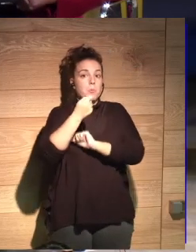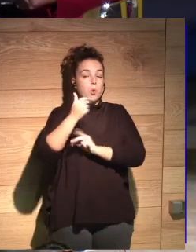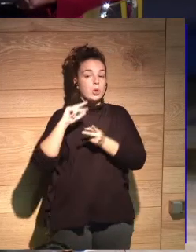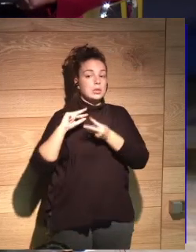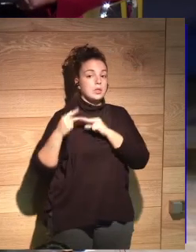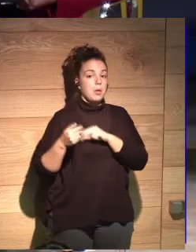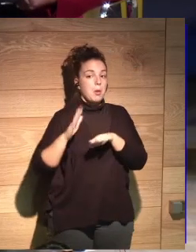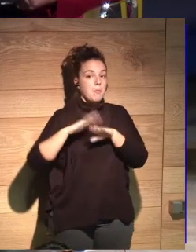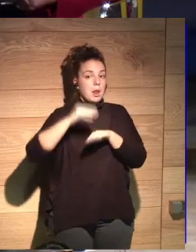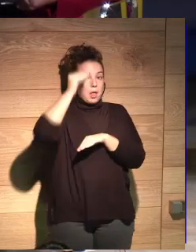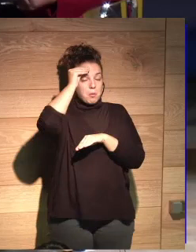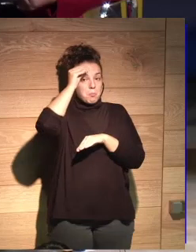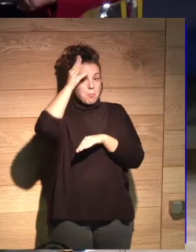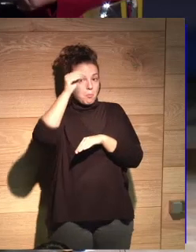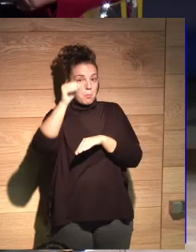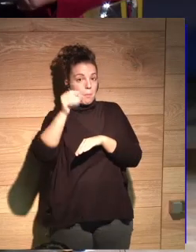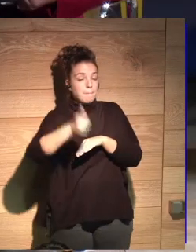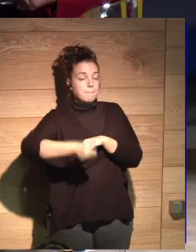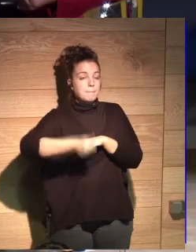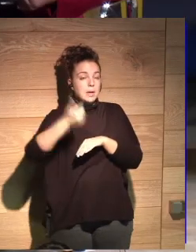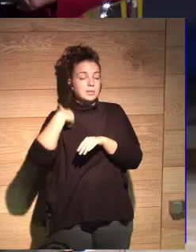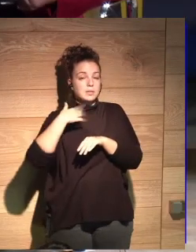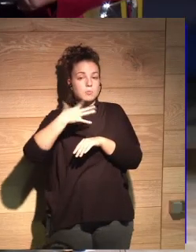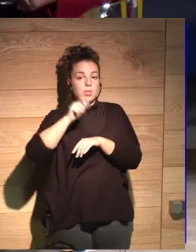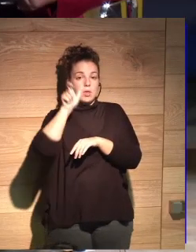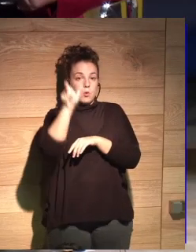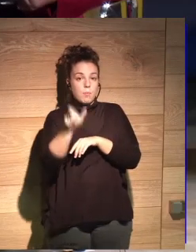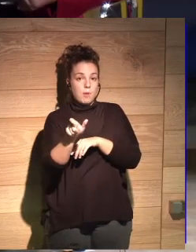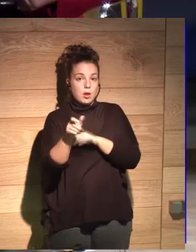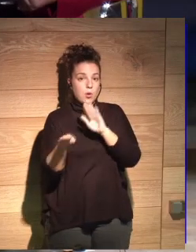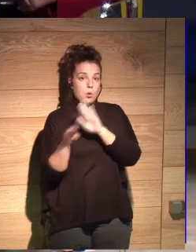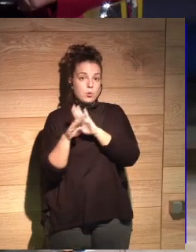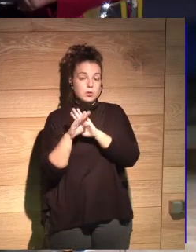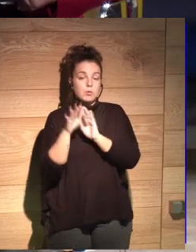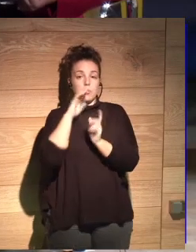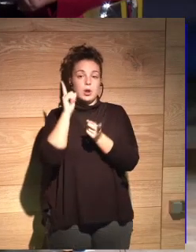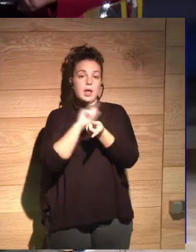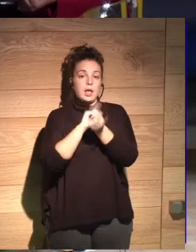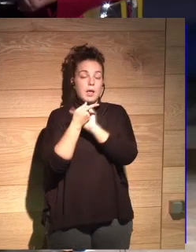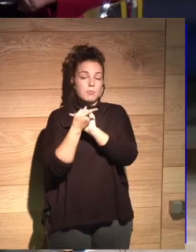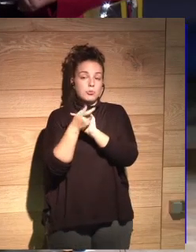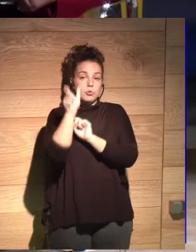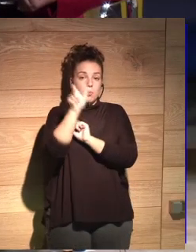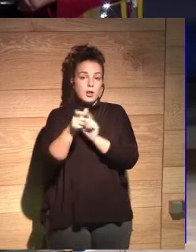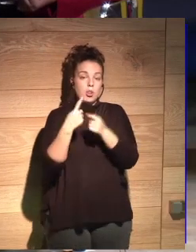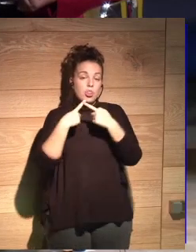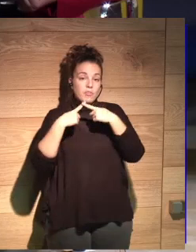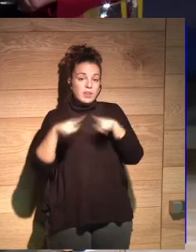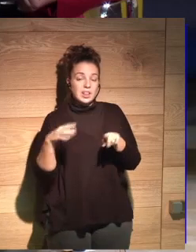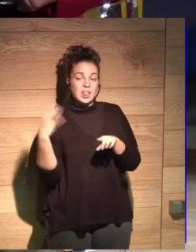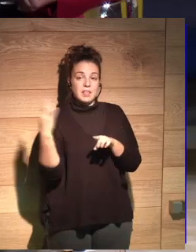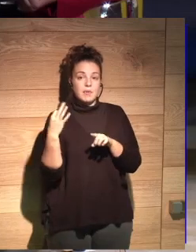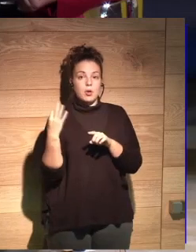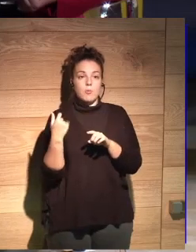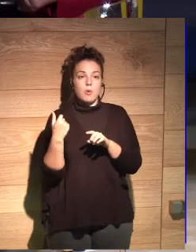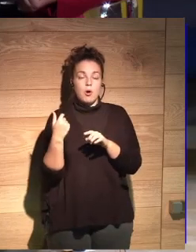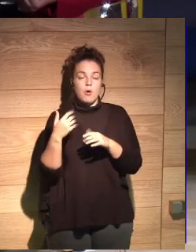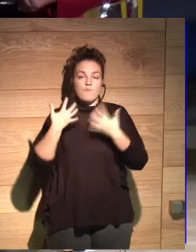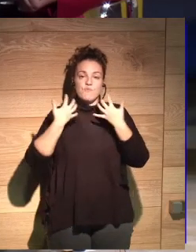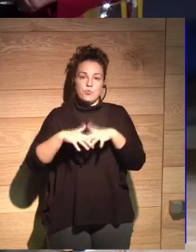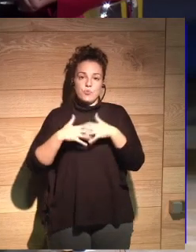us different from human, they have to do with motivations, how we actually function internally, and they are much further off. And I don't think